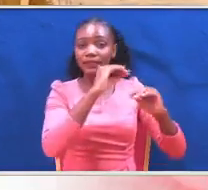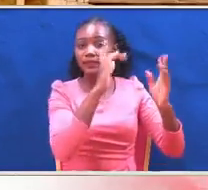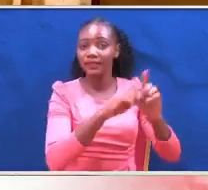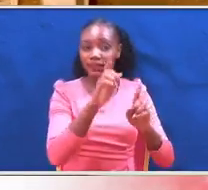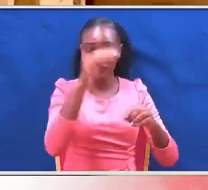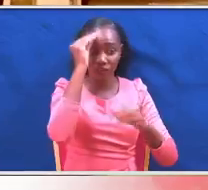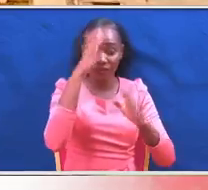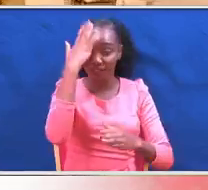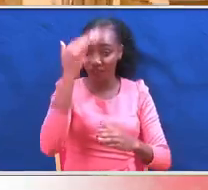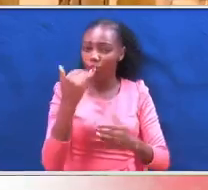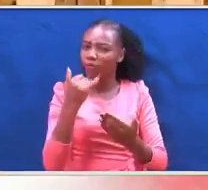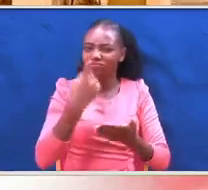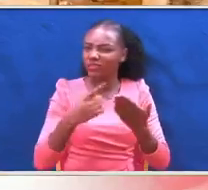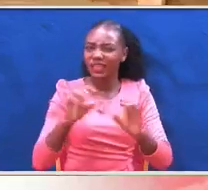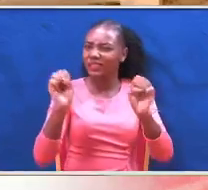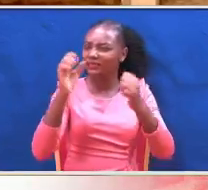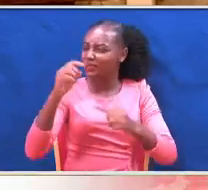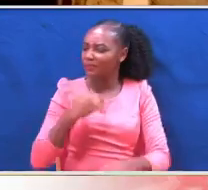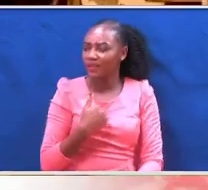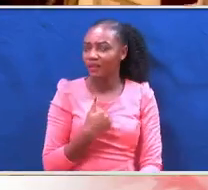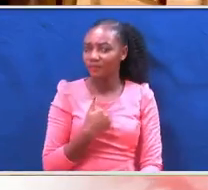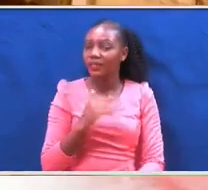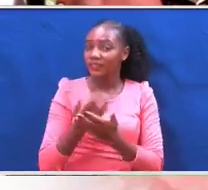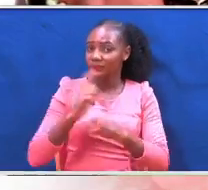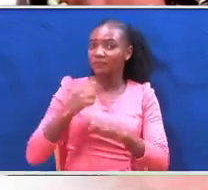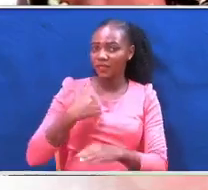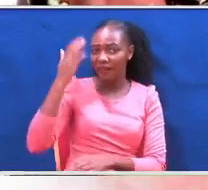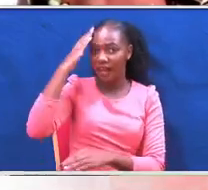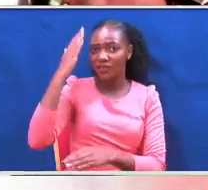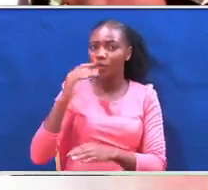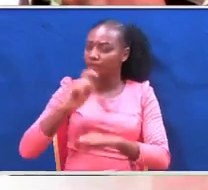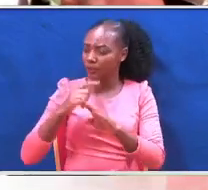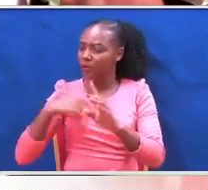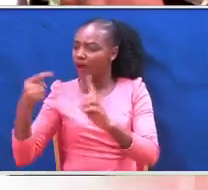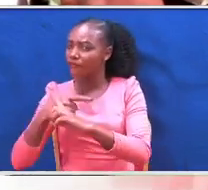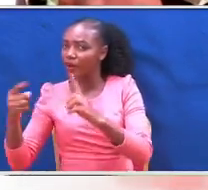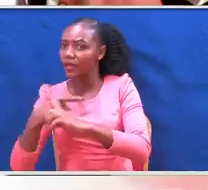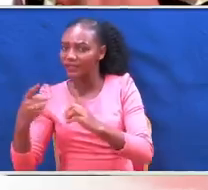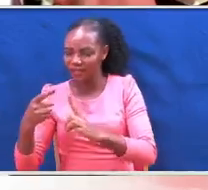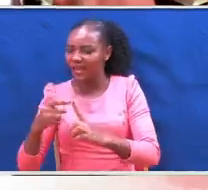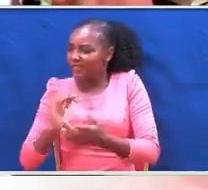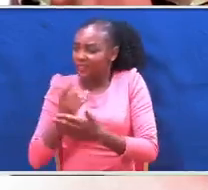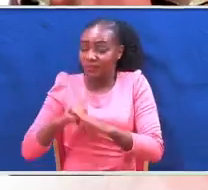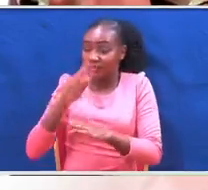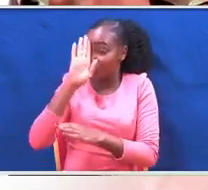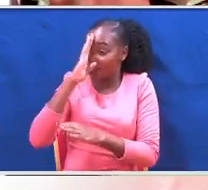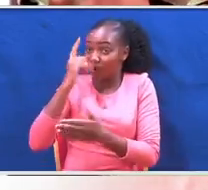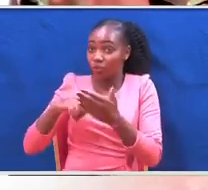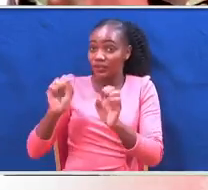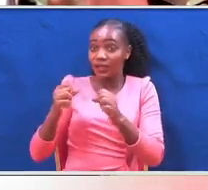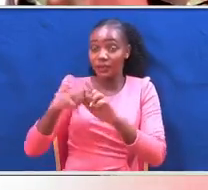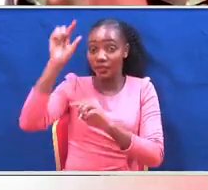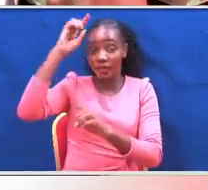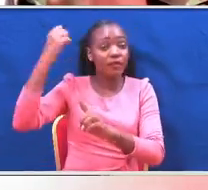students of their safety. I know that sometimes in a crisis, it's easy to become skeptical about what is going on and the government